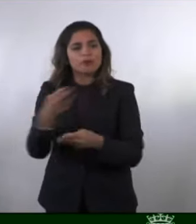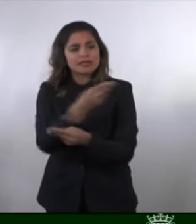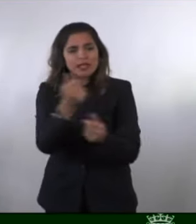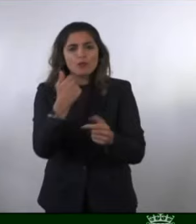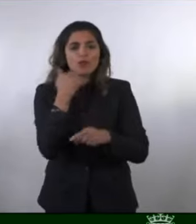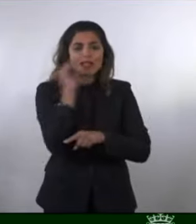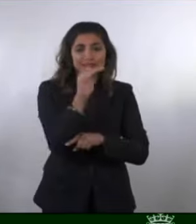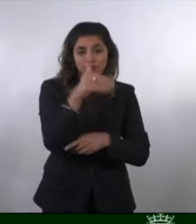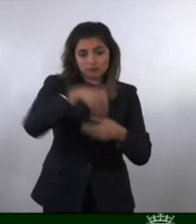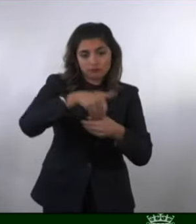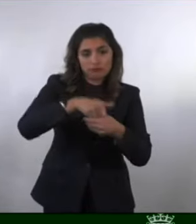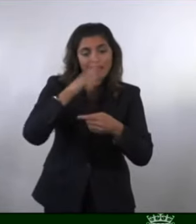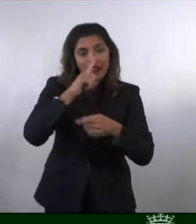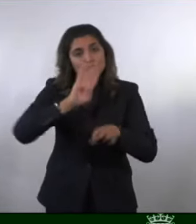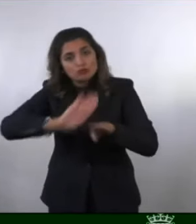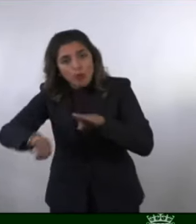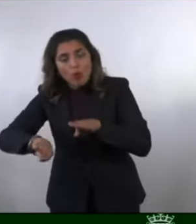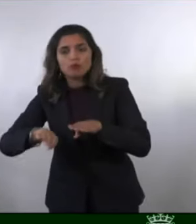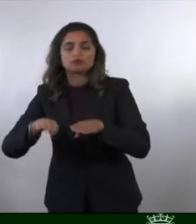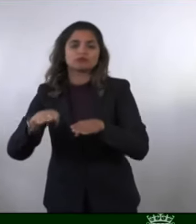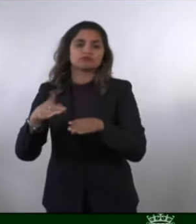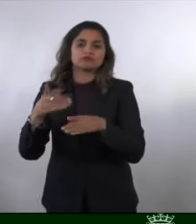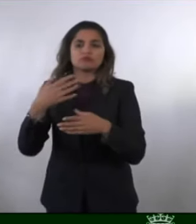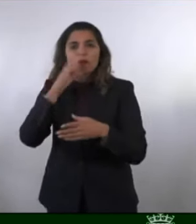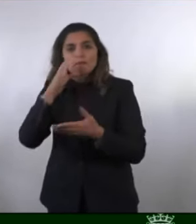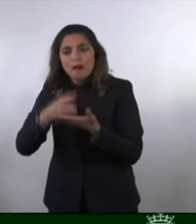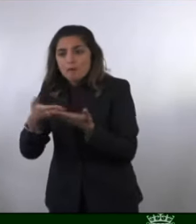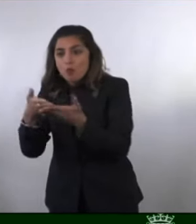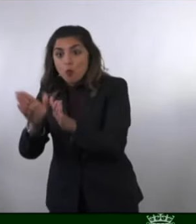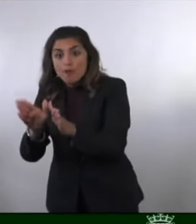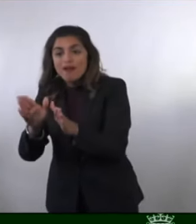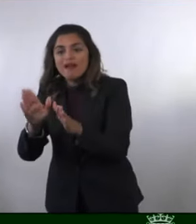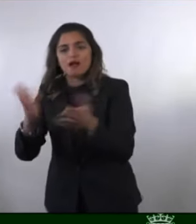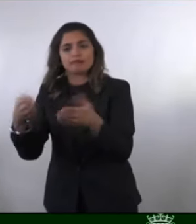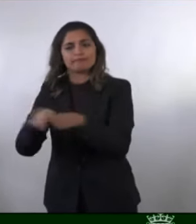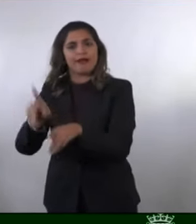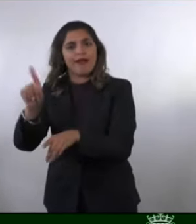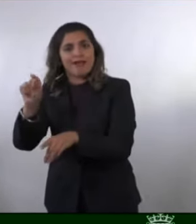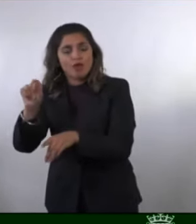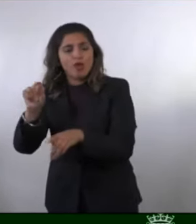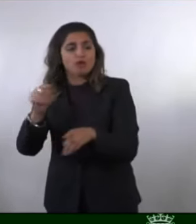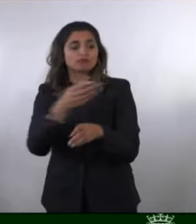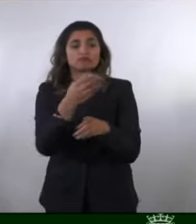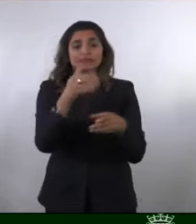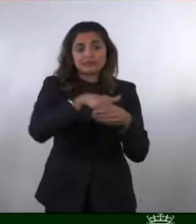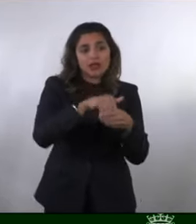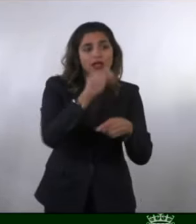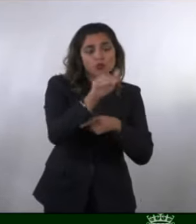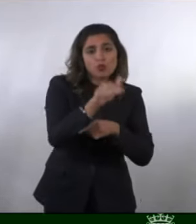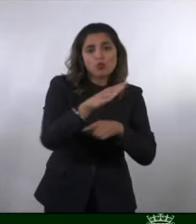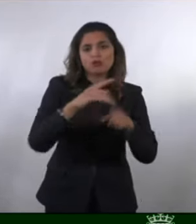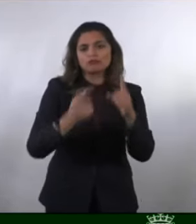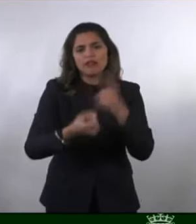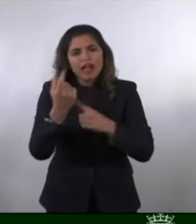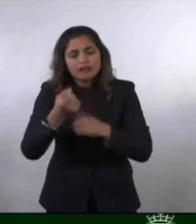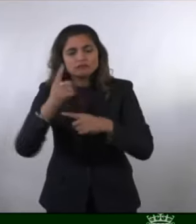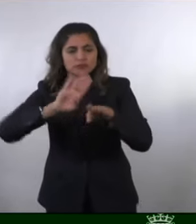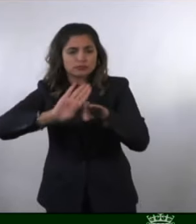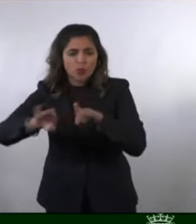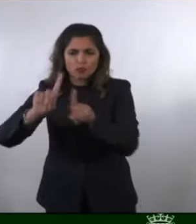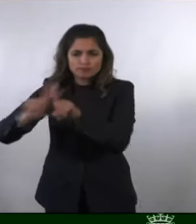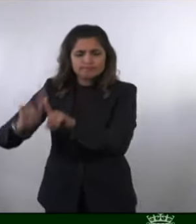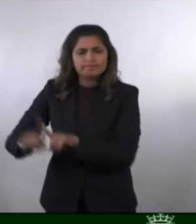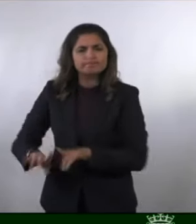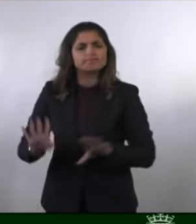sports, as I said in my statement, and indoor and outdoor events, as I said in my statement. It is right